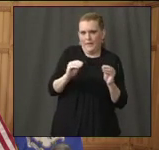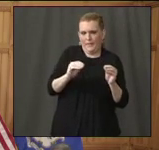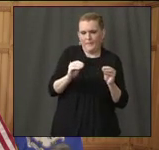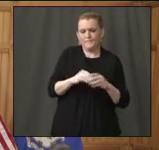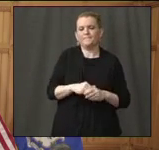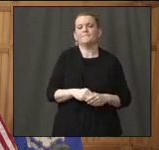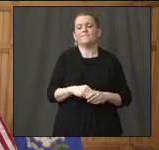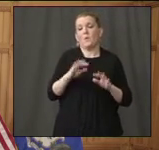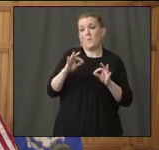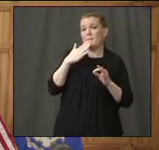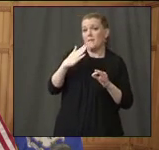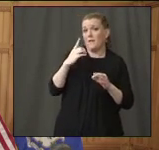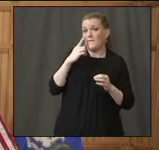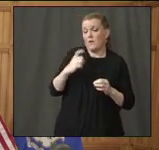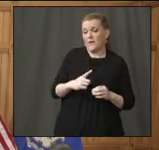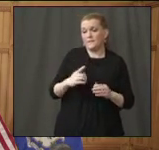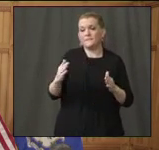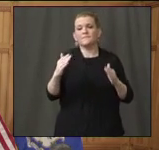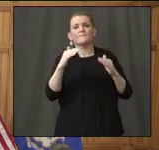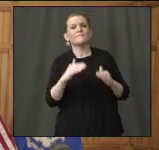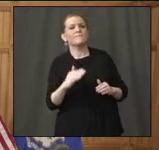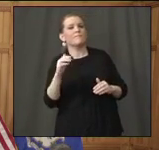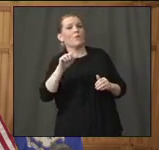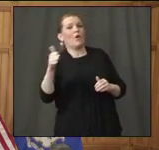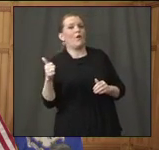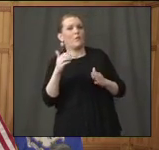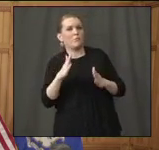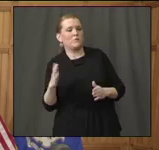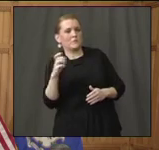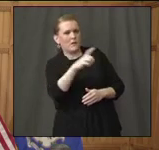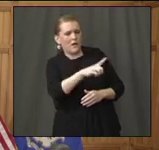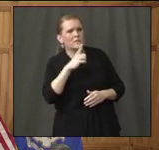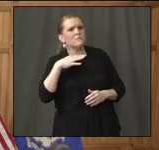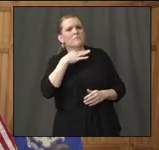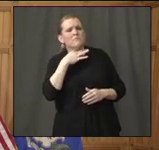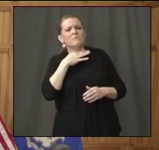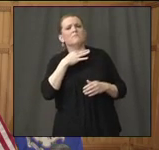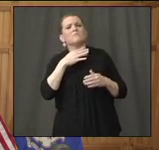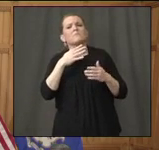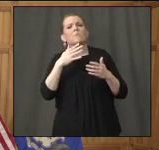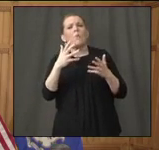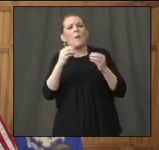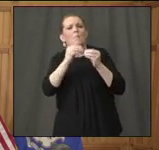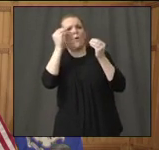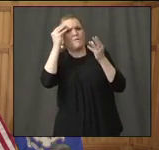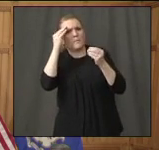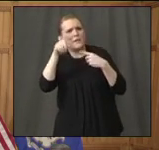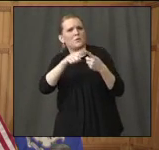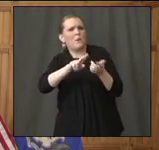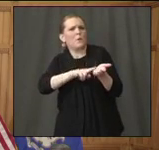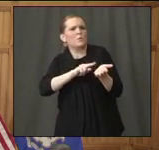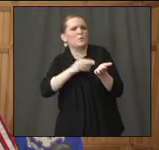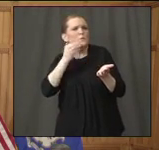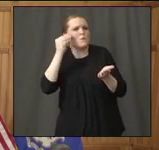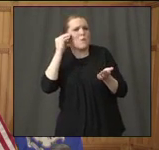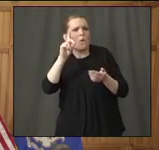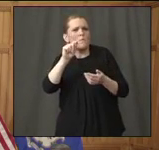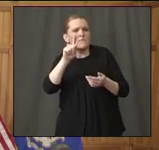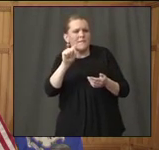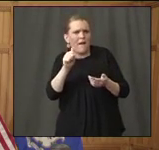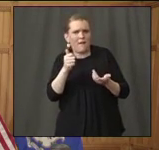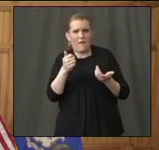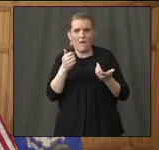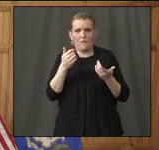on that? Have those begun, and are there any consistent findings on how the virus is spreading within those homes? I'll